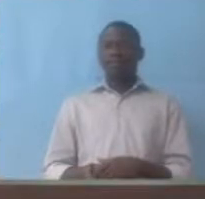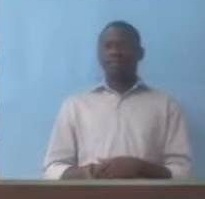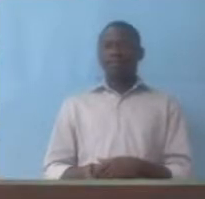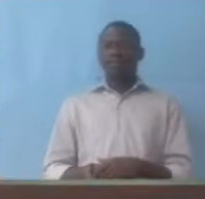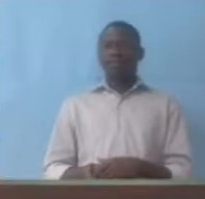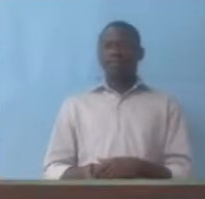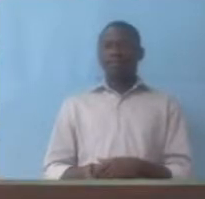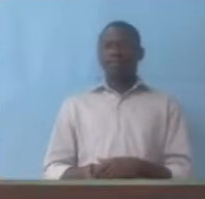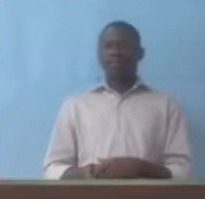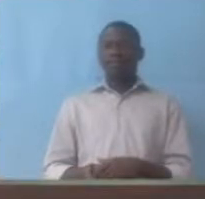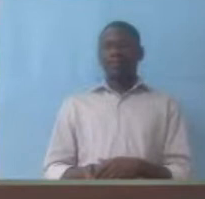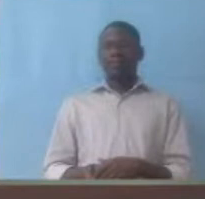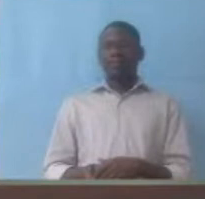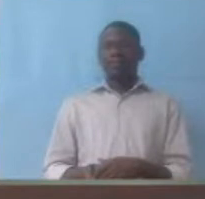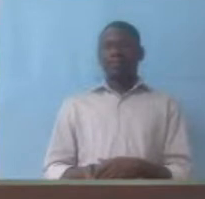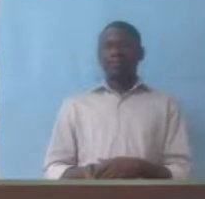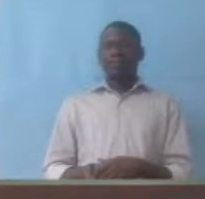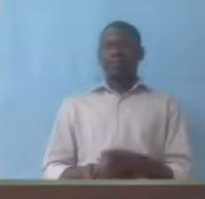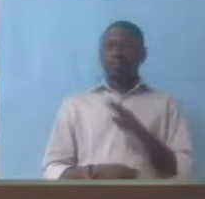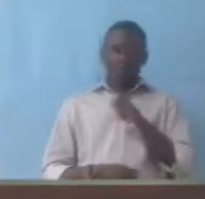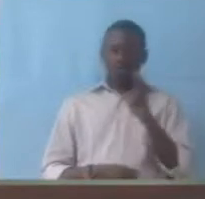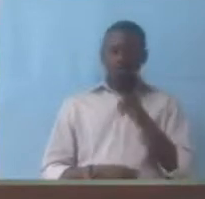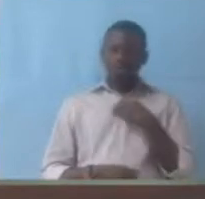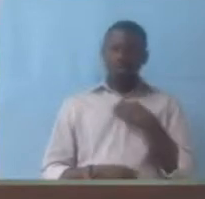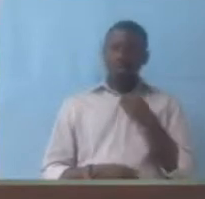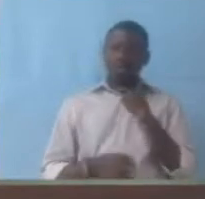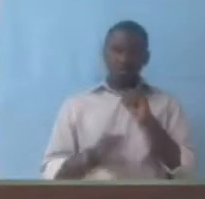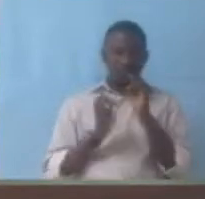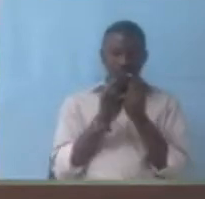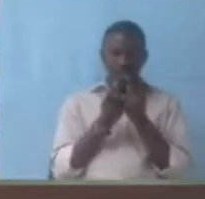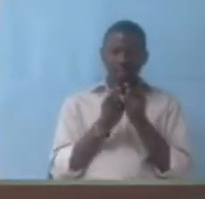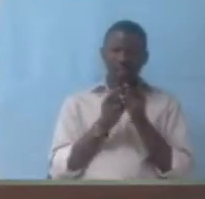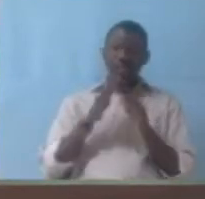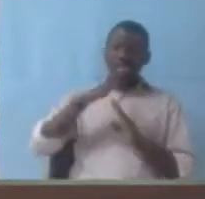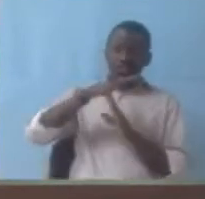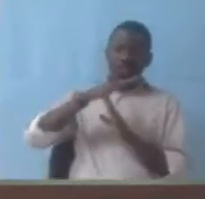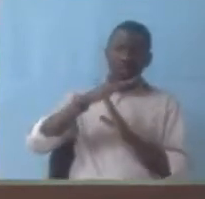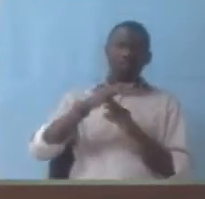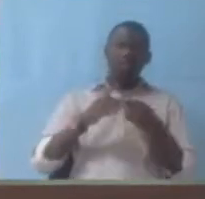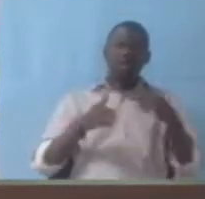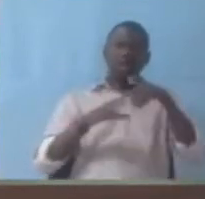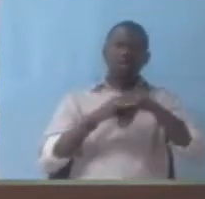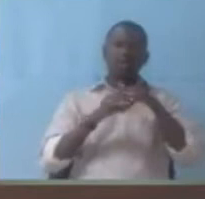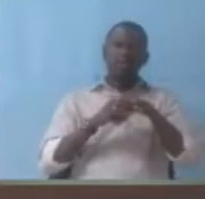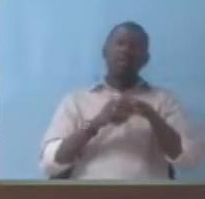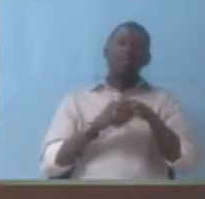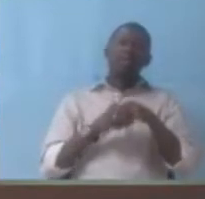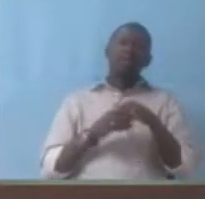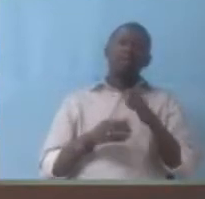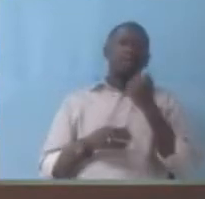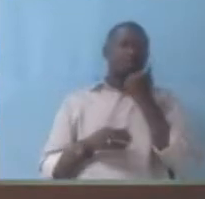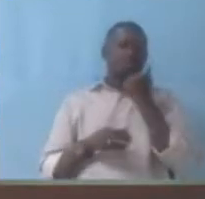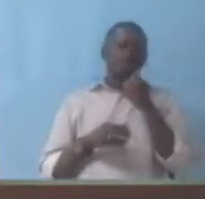No, the provisions that are suspended are in schedule 1 of decree number 1. Amunta bunda lumen ya lonko yeden